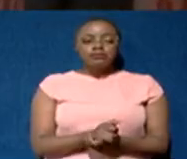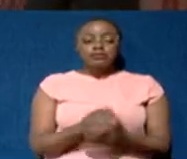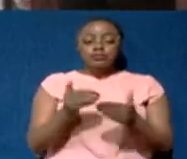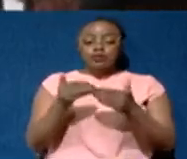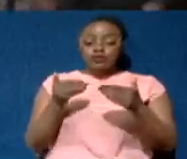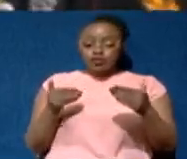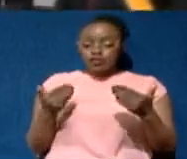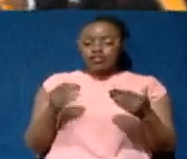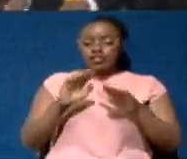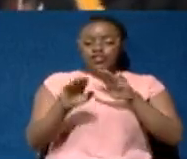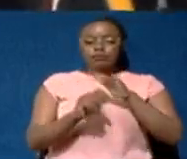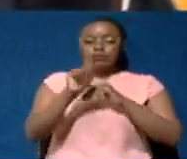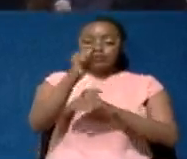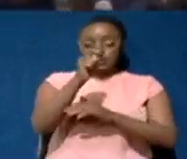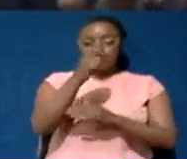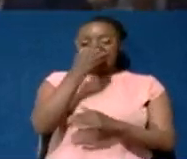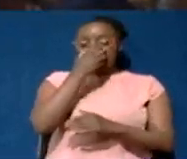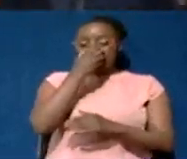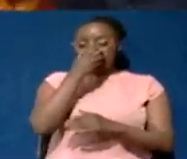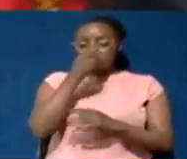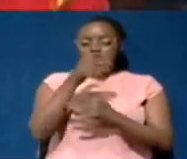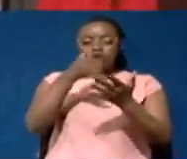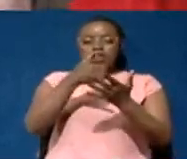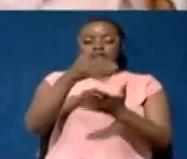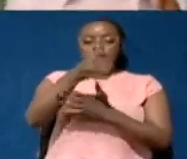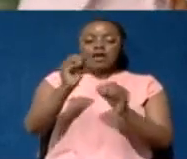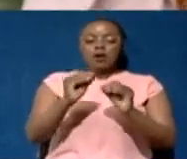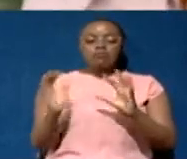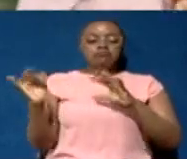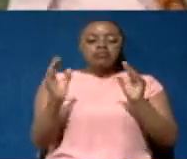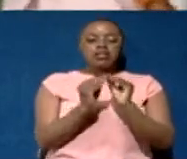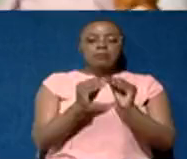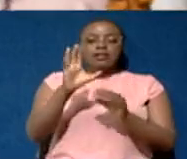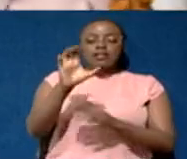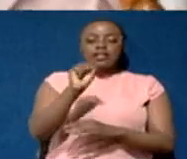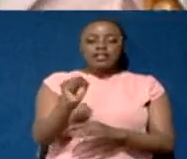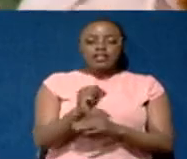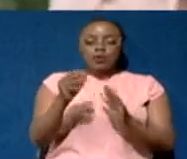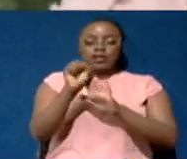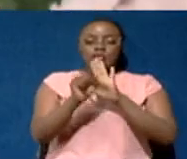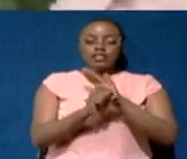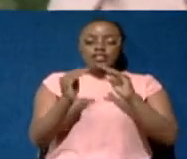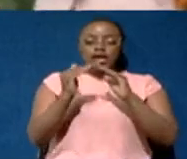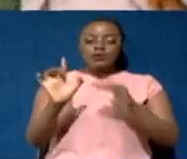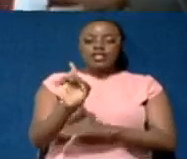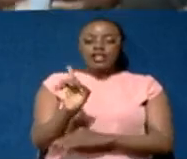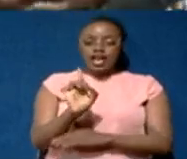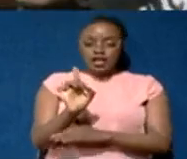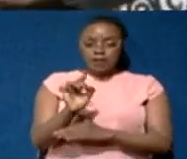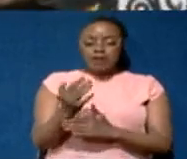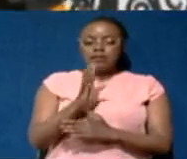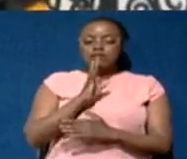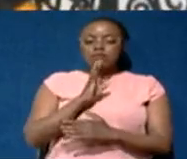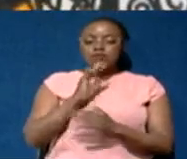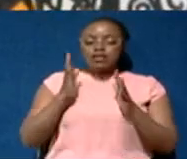Earlier on, Deputy President William Ruto was left out of a gathering of cabinet secretaries at State House Nairobi. His